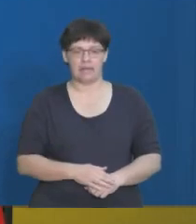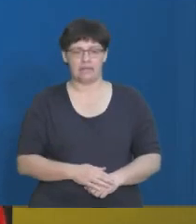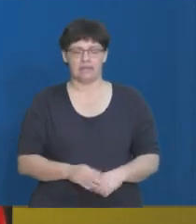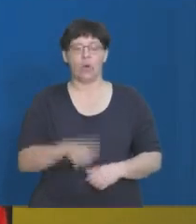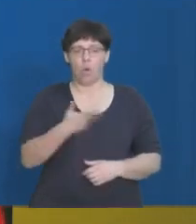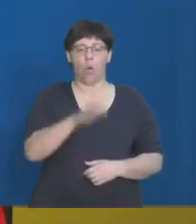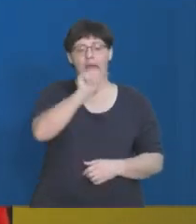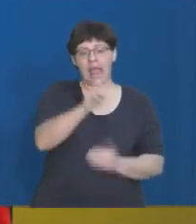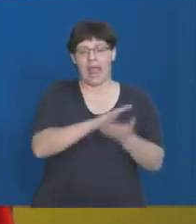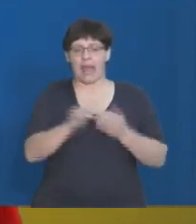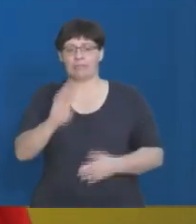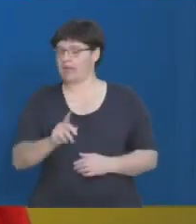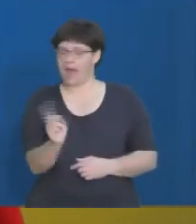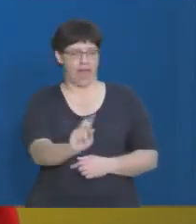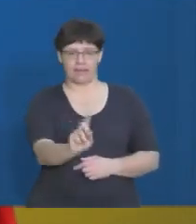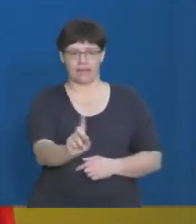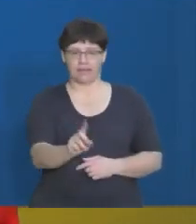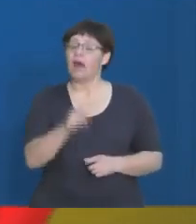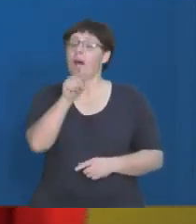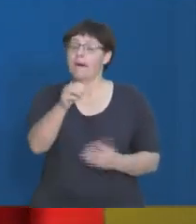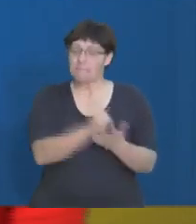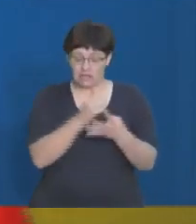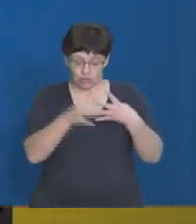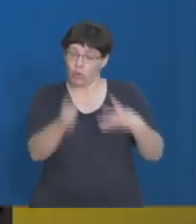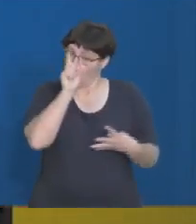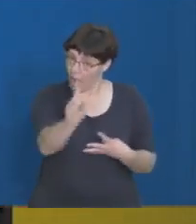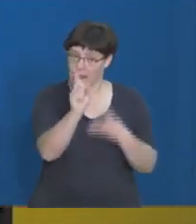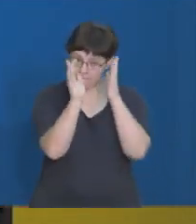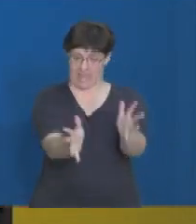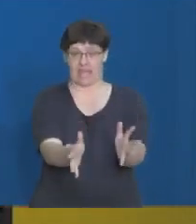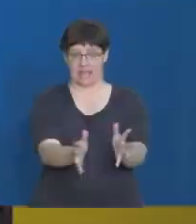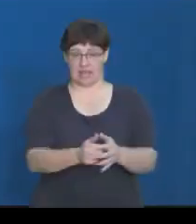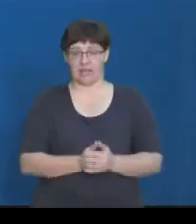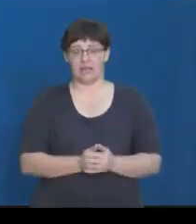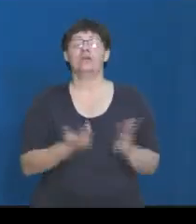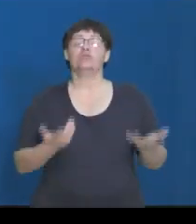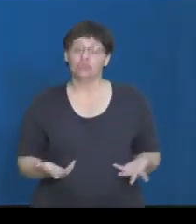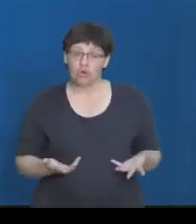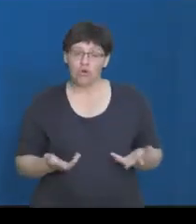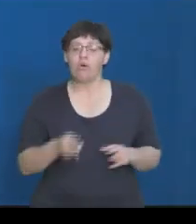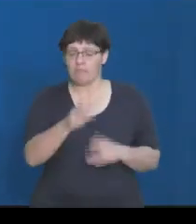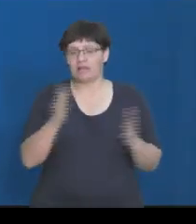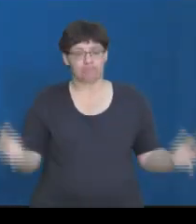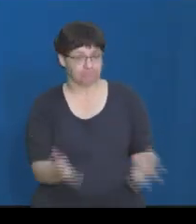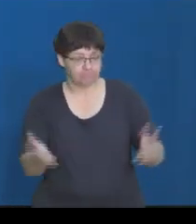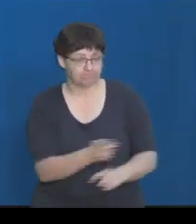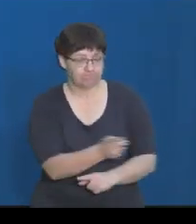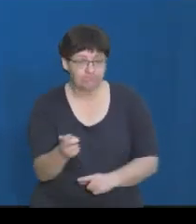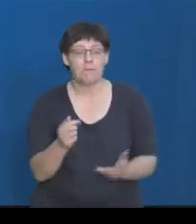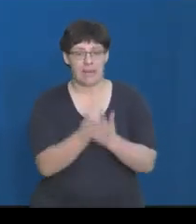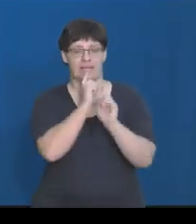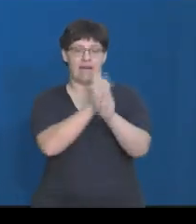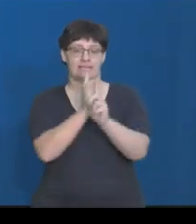write A and B. Only one option there answers the question. So again, I encourage you, boys and girls, to